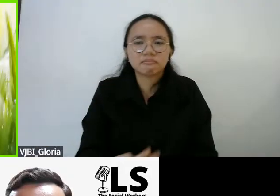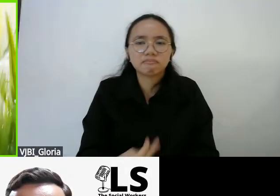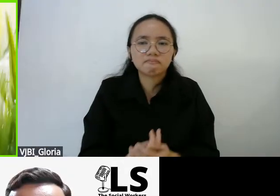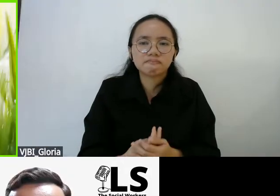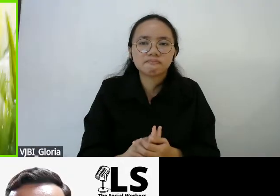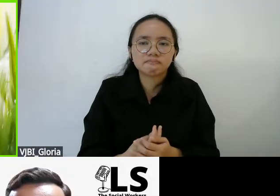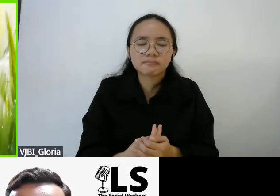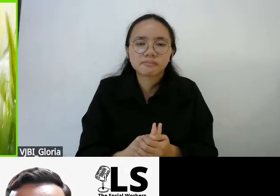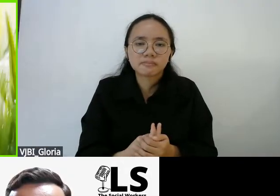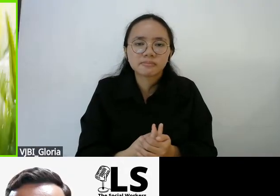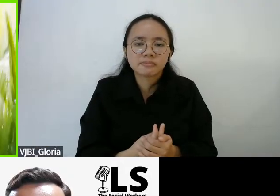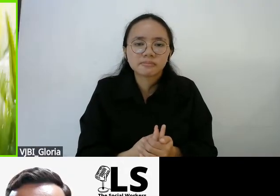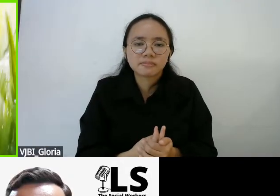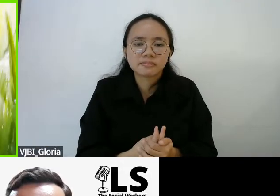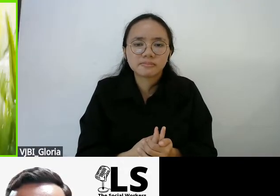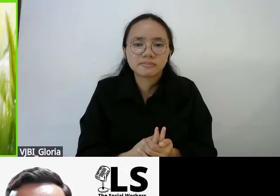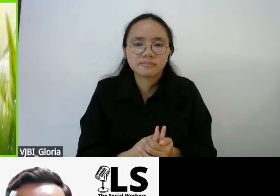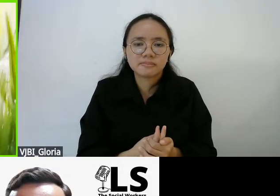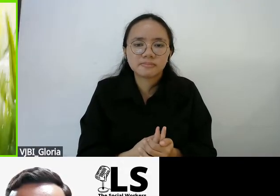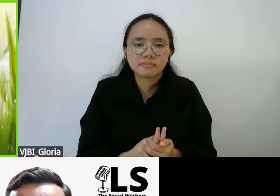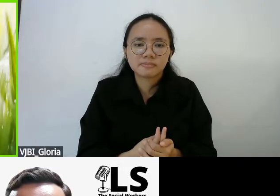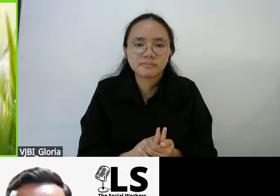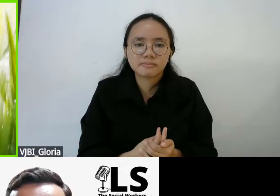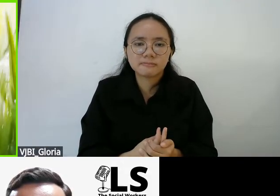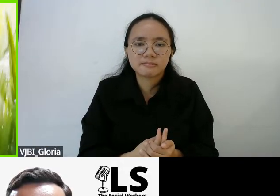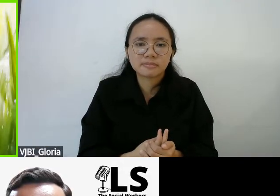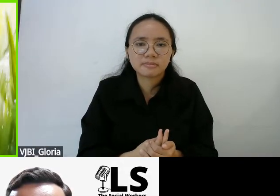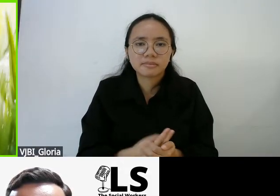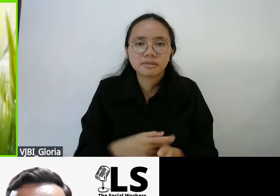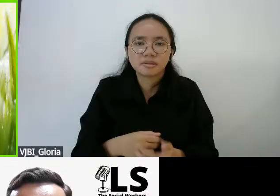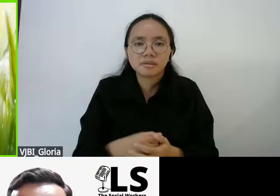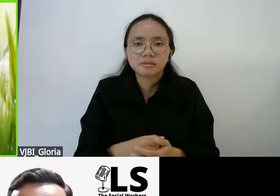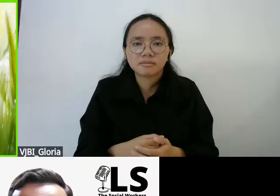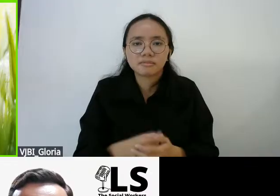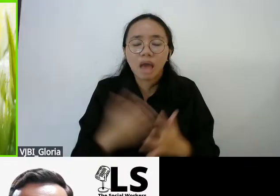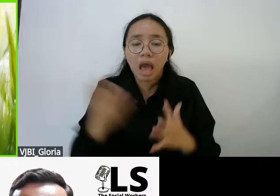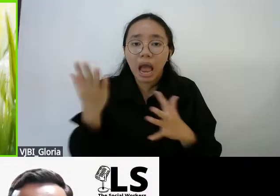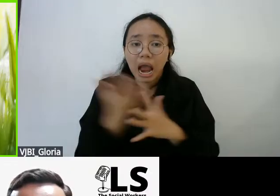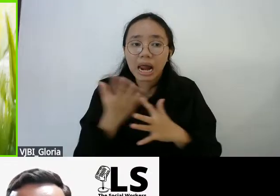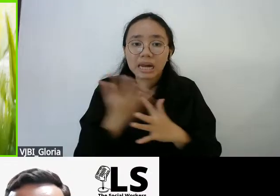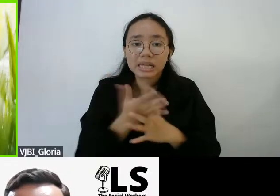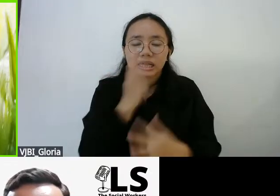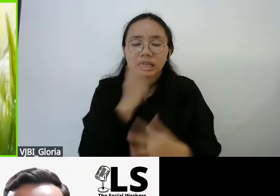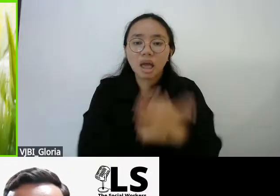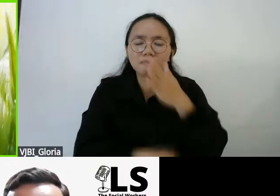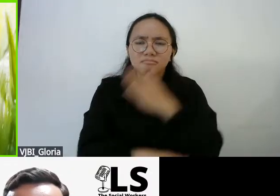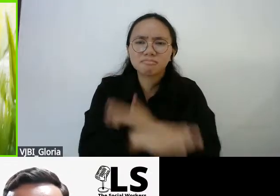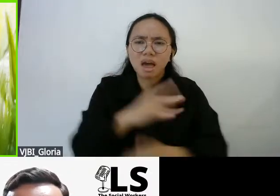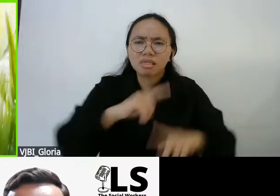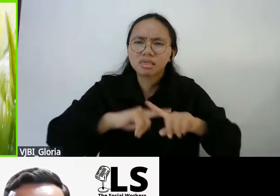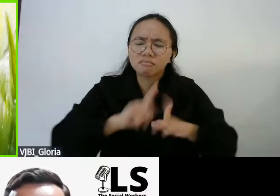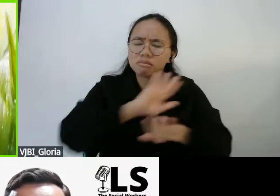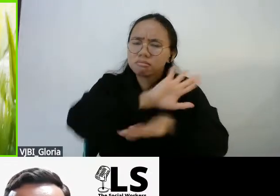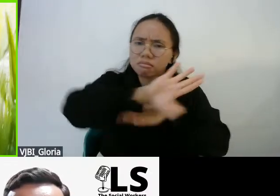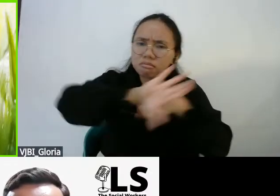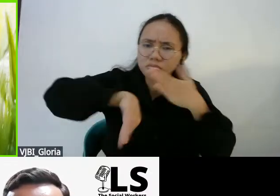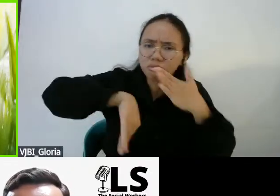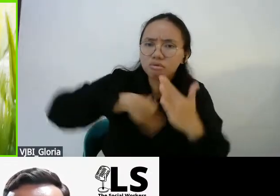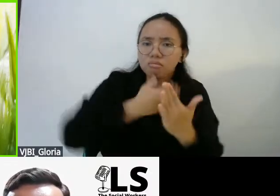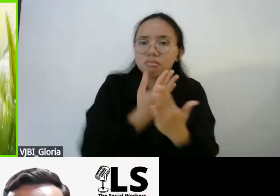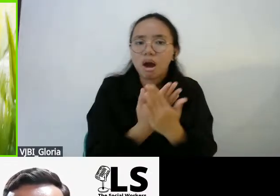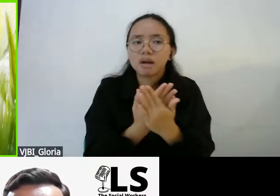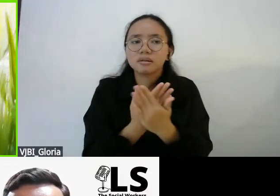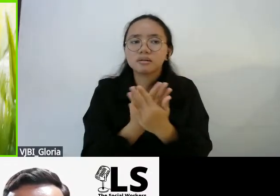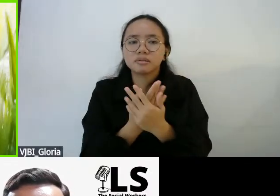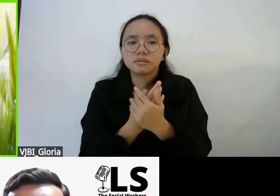glimpses of accessibility, but overall, there's a tremendous lack of